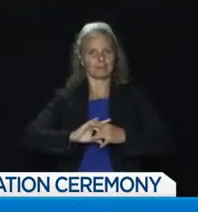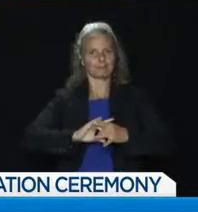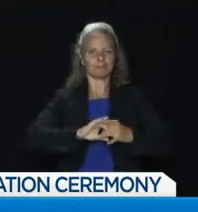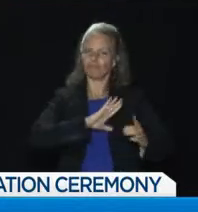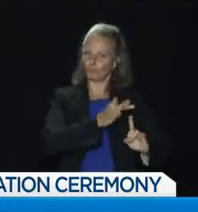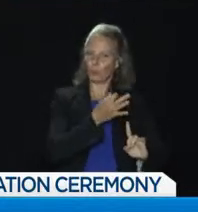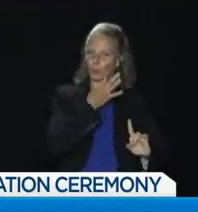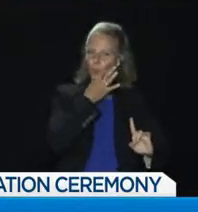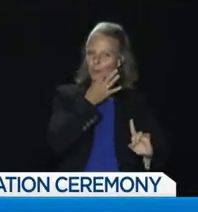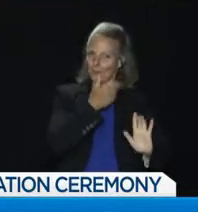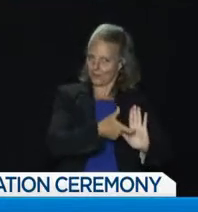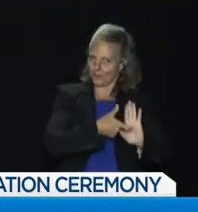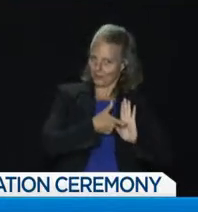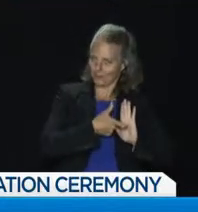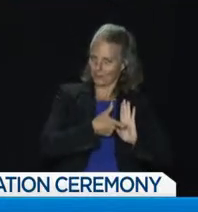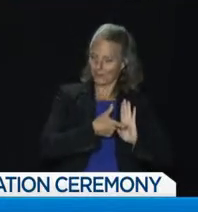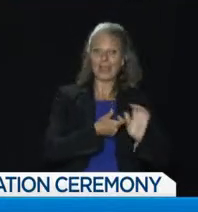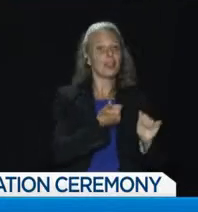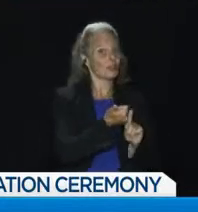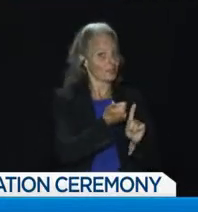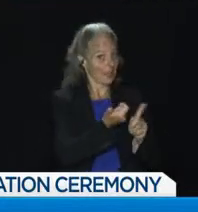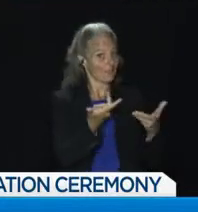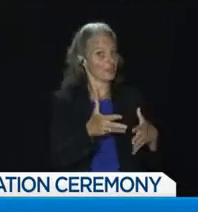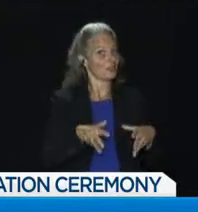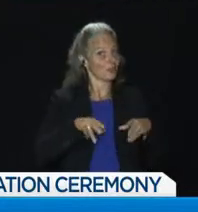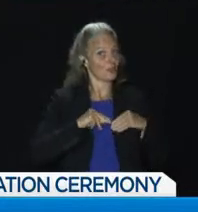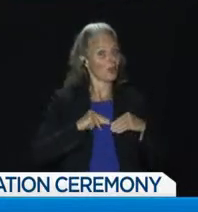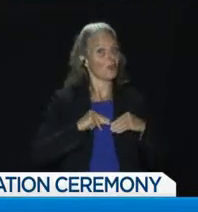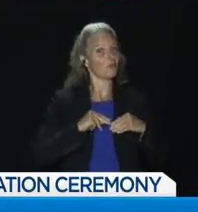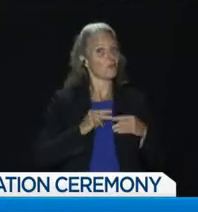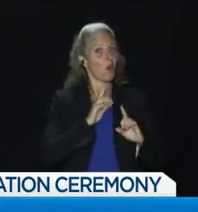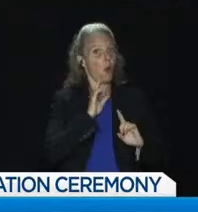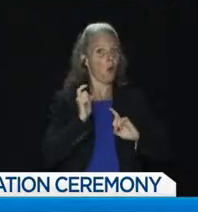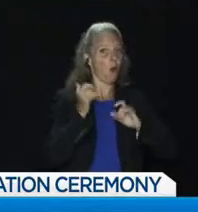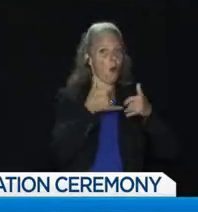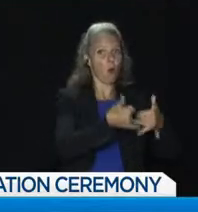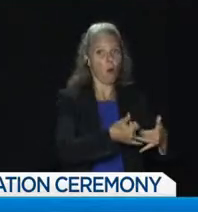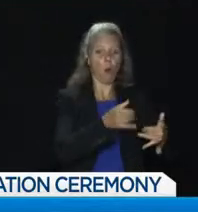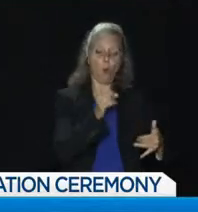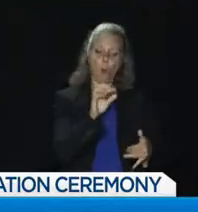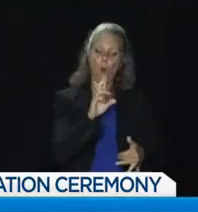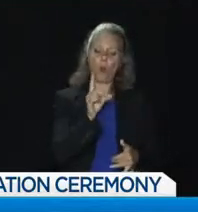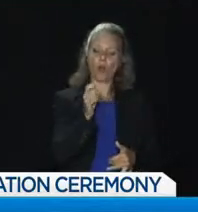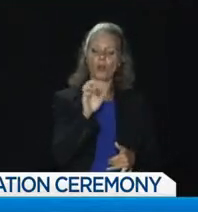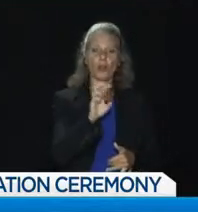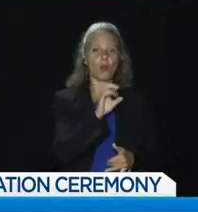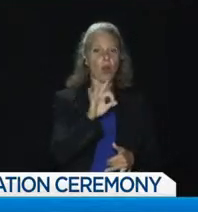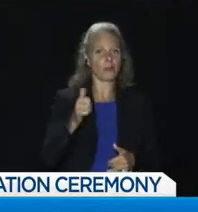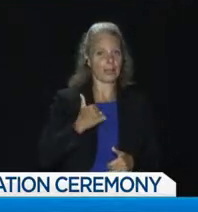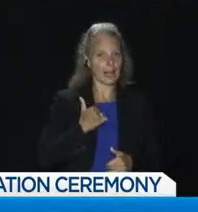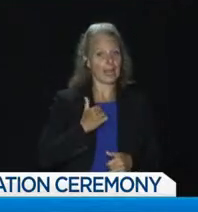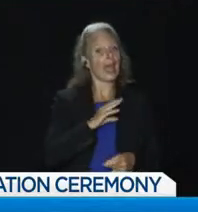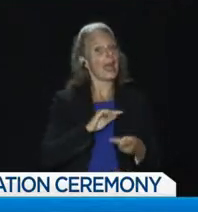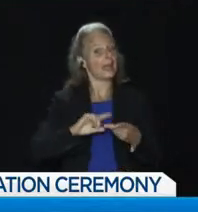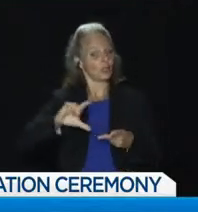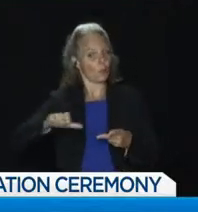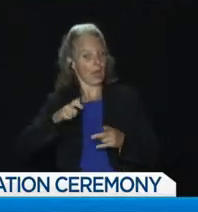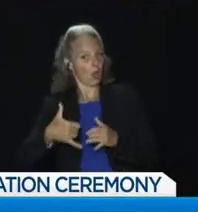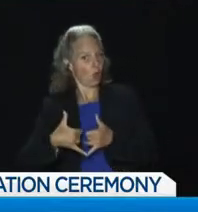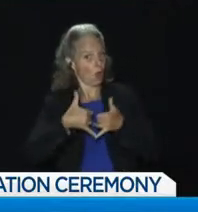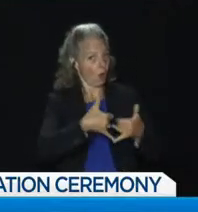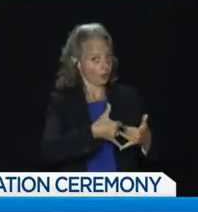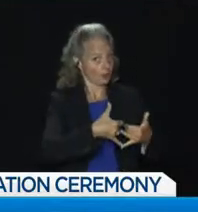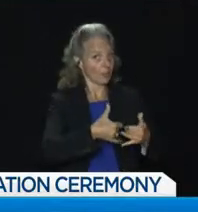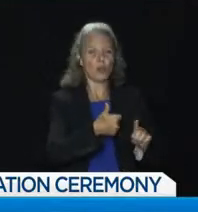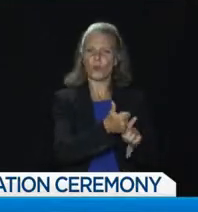Canada and of the Ordre National du Québec, a leader in reaching Canada's first land claims